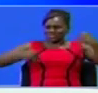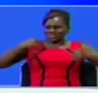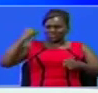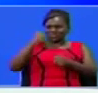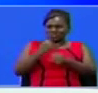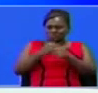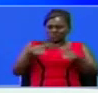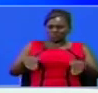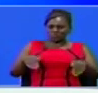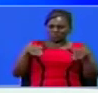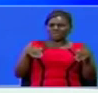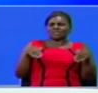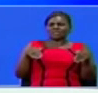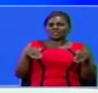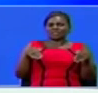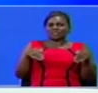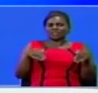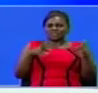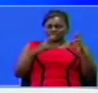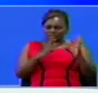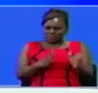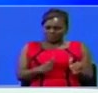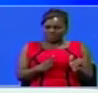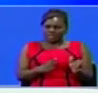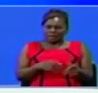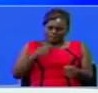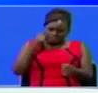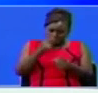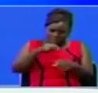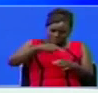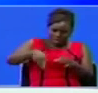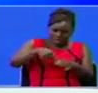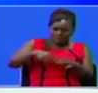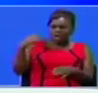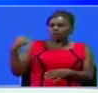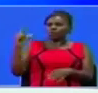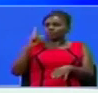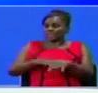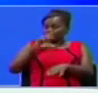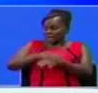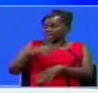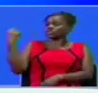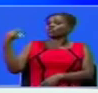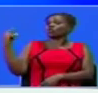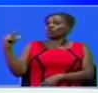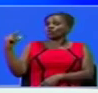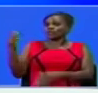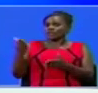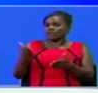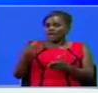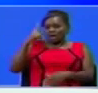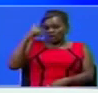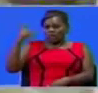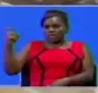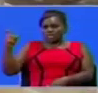soon awaits most of them. Timothy Mukoshi has been digging for gold for decades, and the discovery of high-grade gold has revived the dream